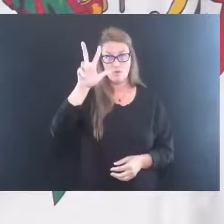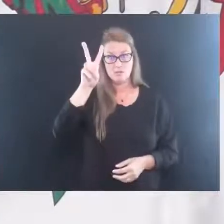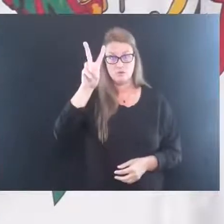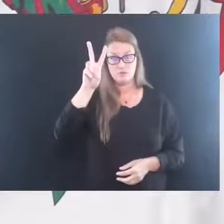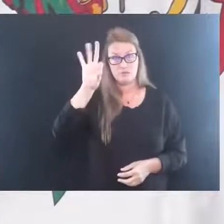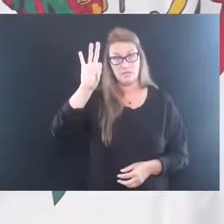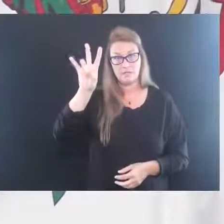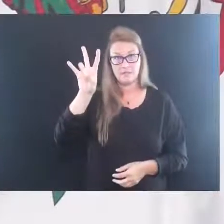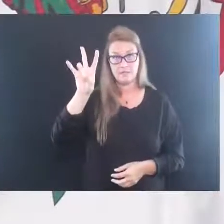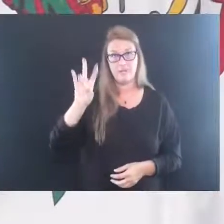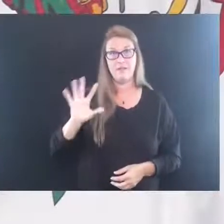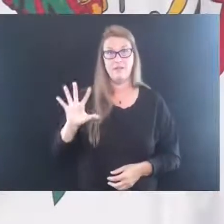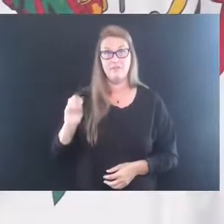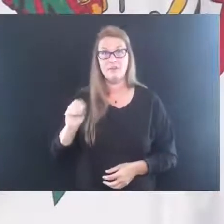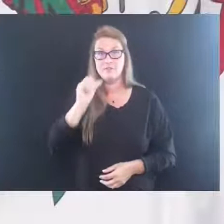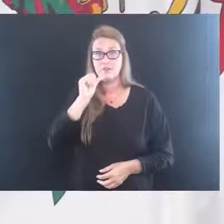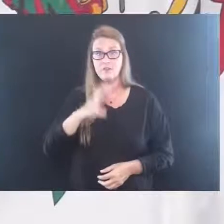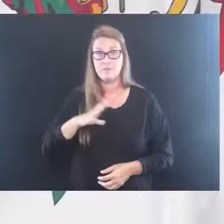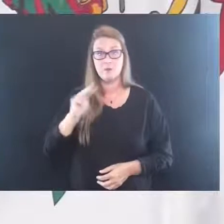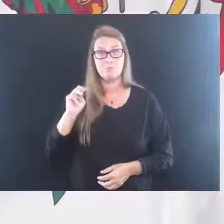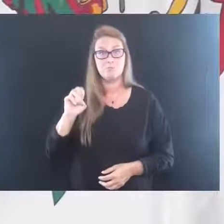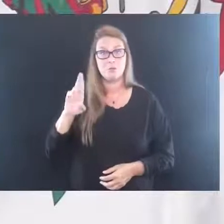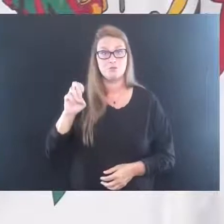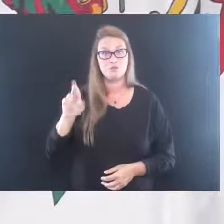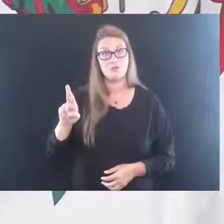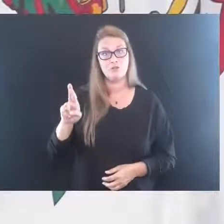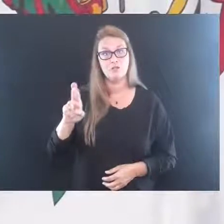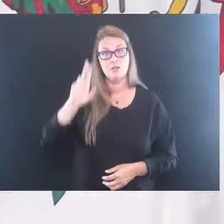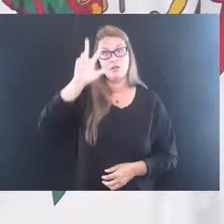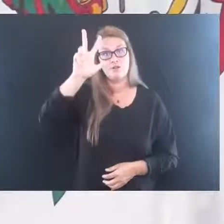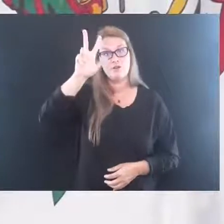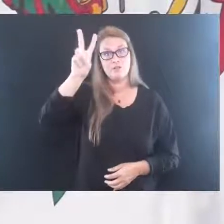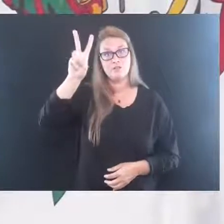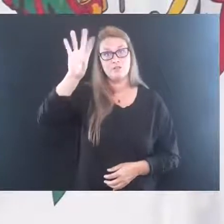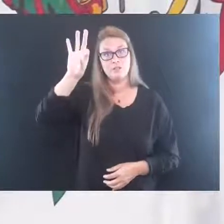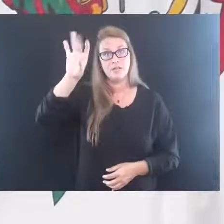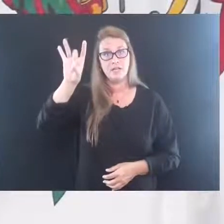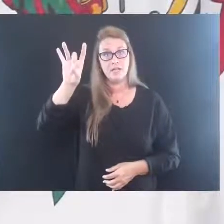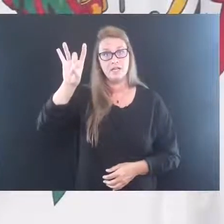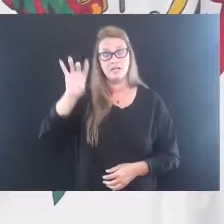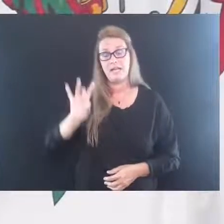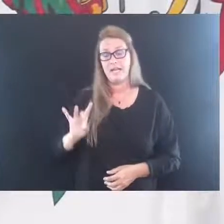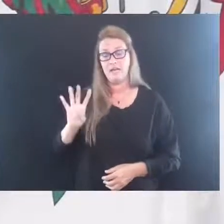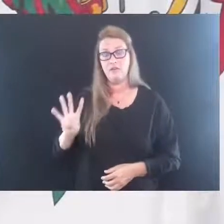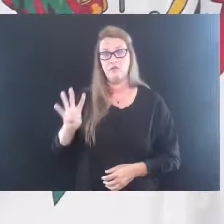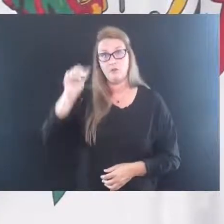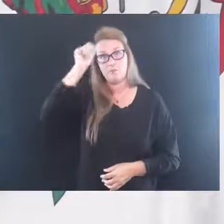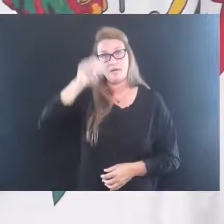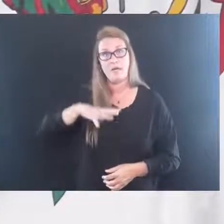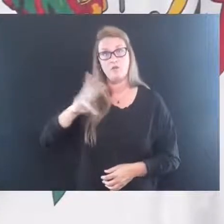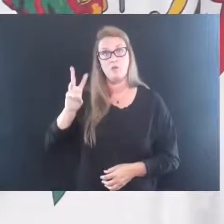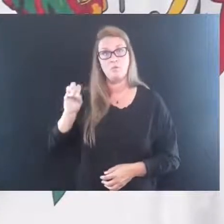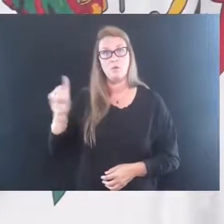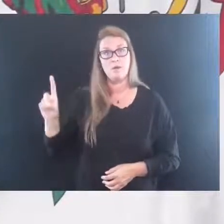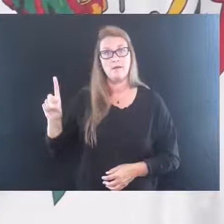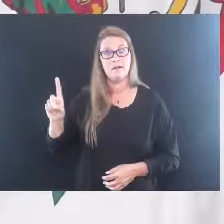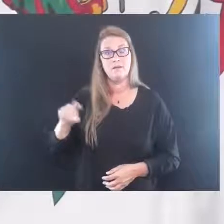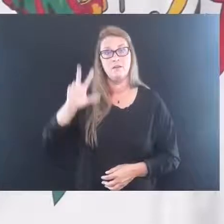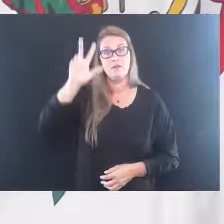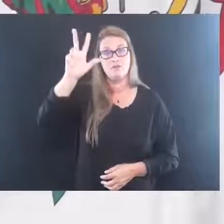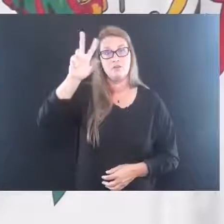3,297th death, a 50-year-old female from Mercer County. The 3,298th death, an 84-year-old male from Wood County.